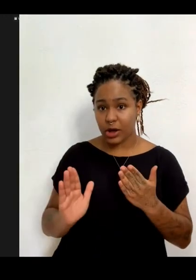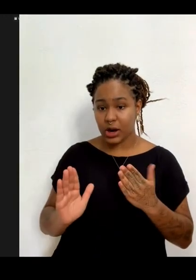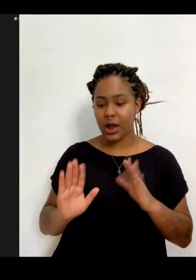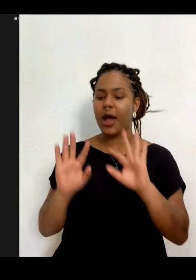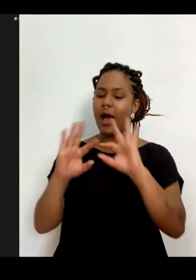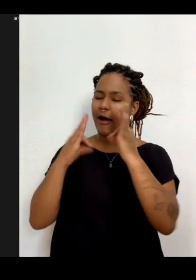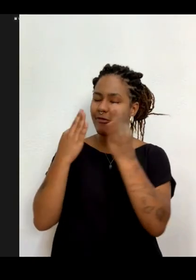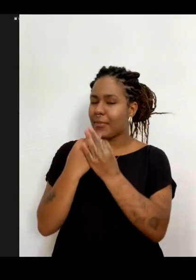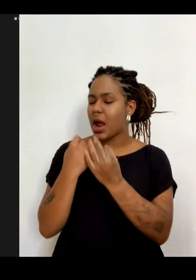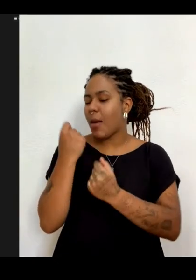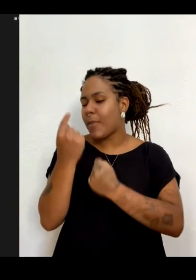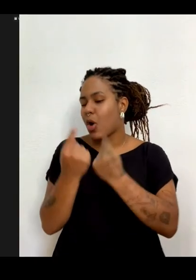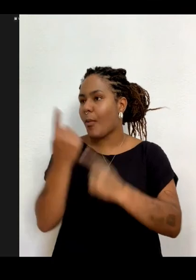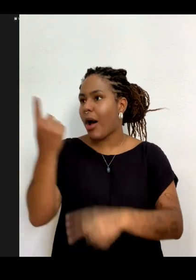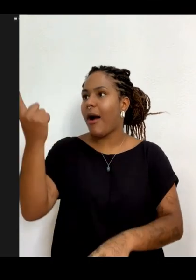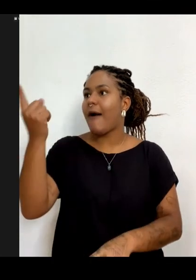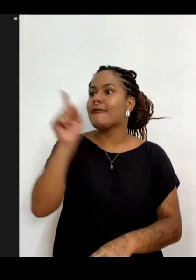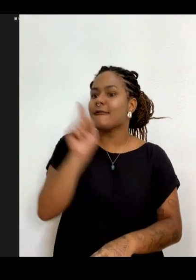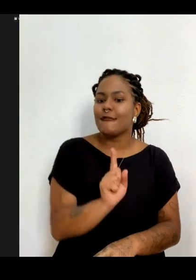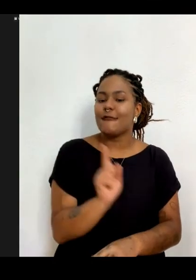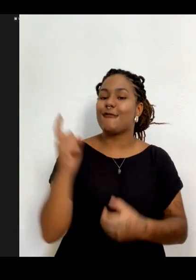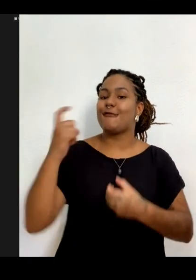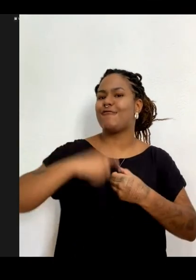I don't know